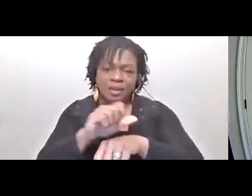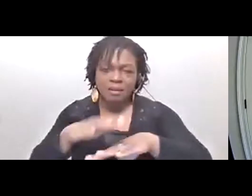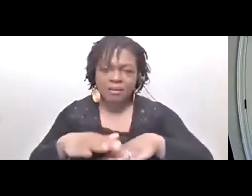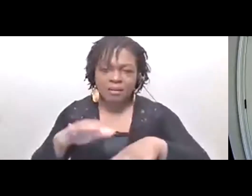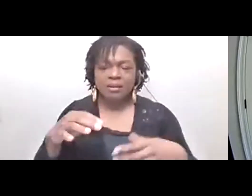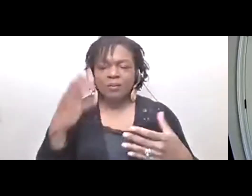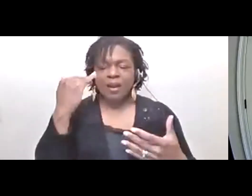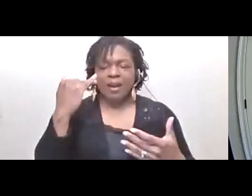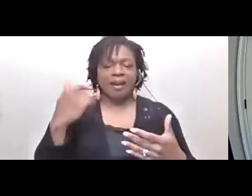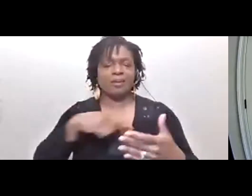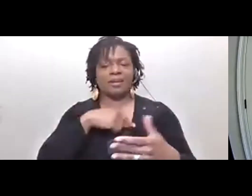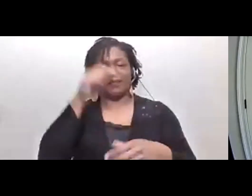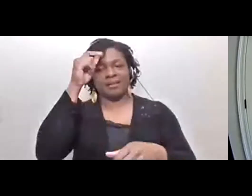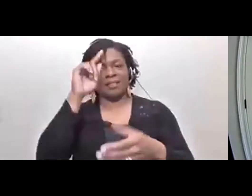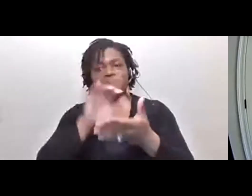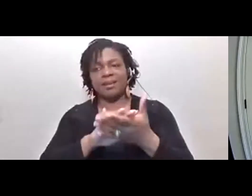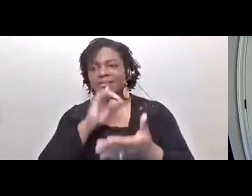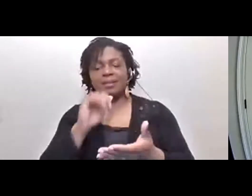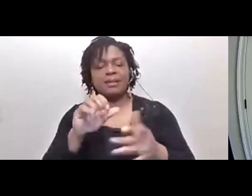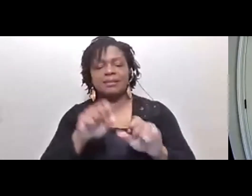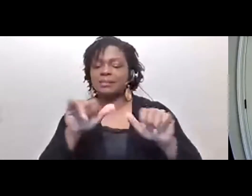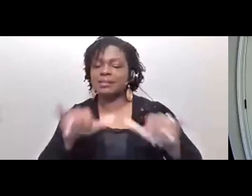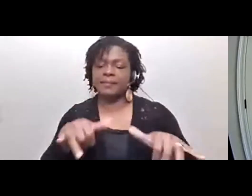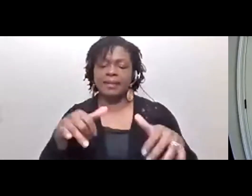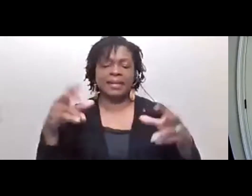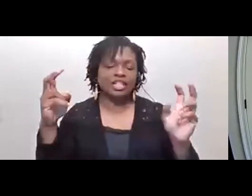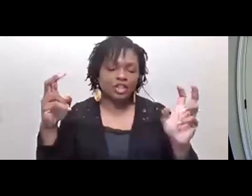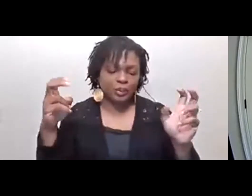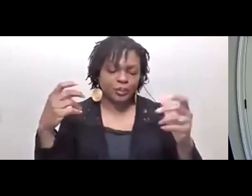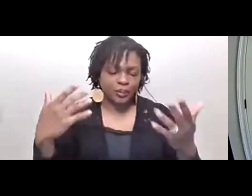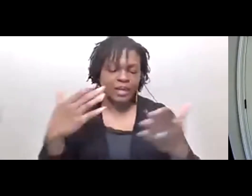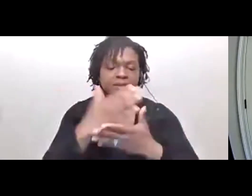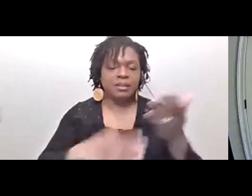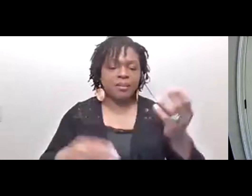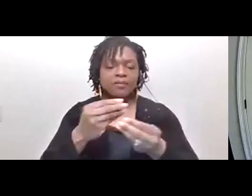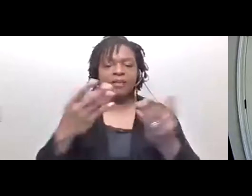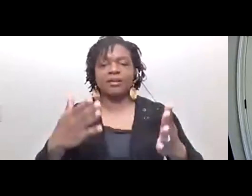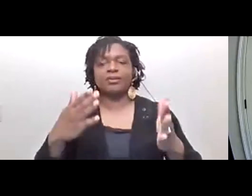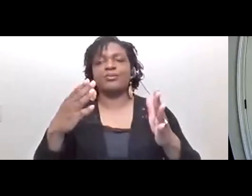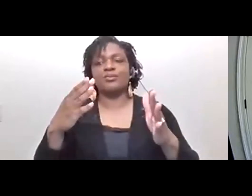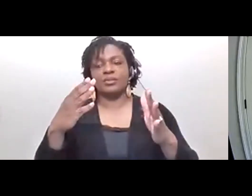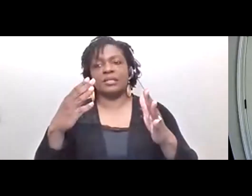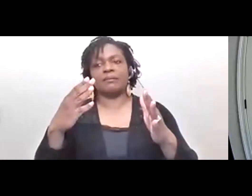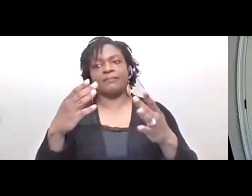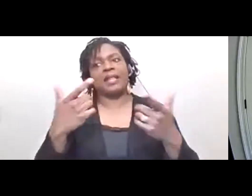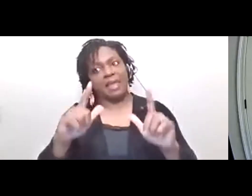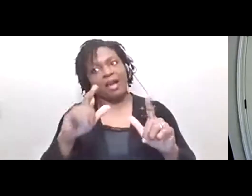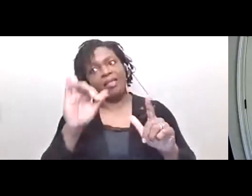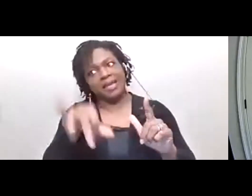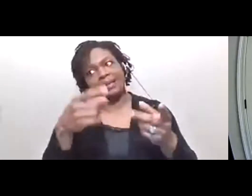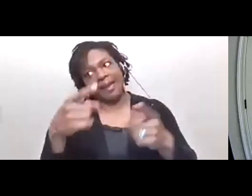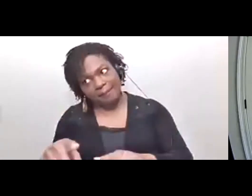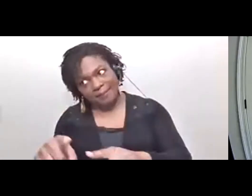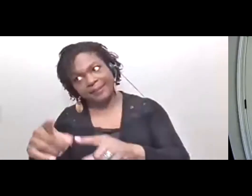that it's not a systemic issue. It's some providers that allow these things, to happen. There's